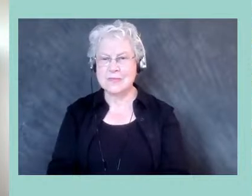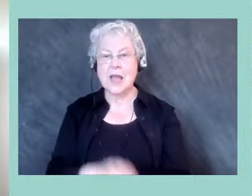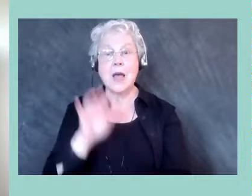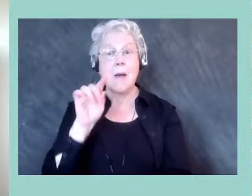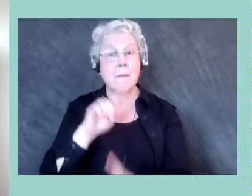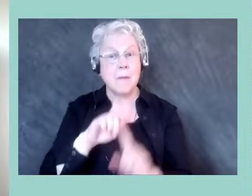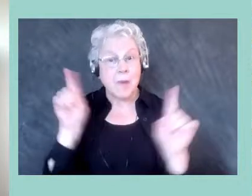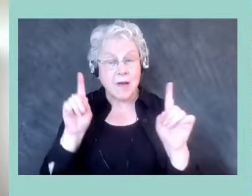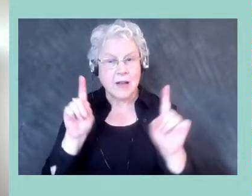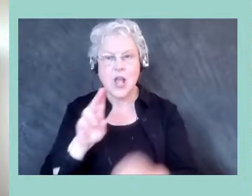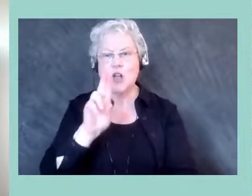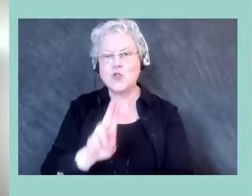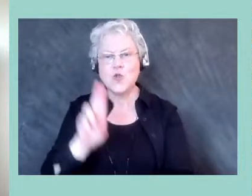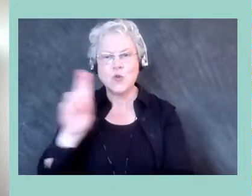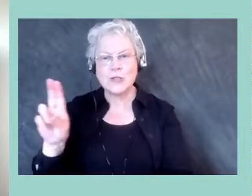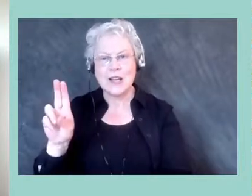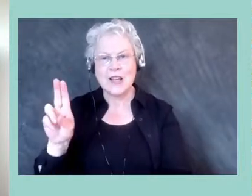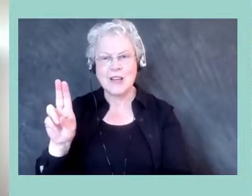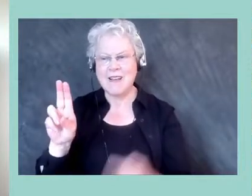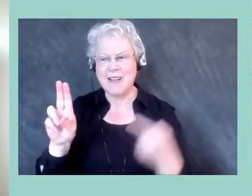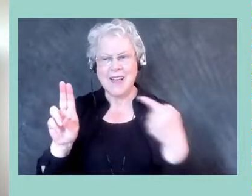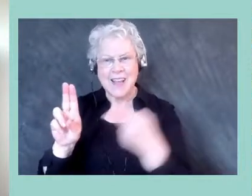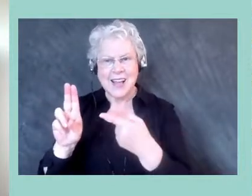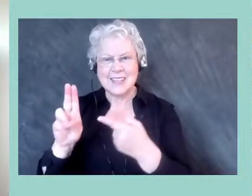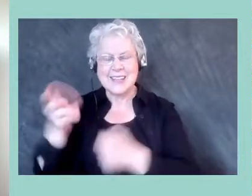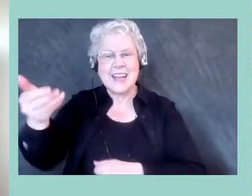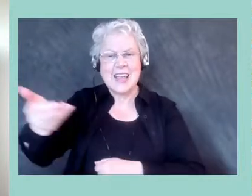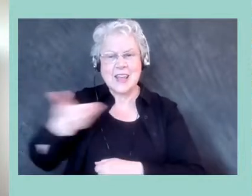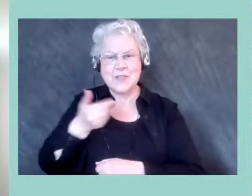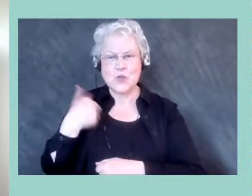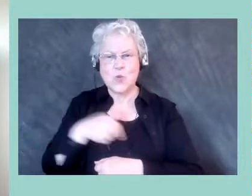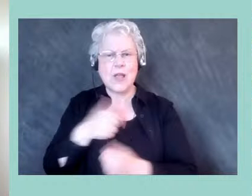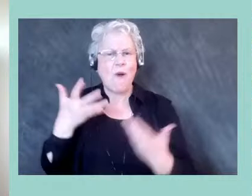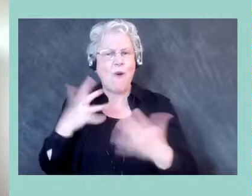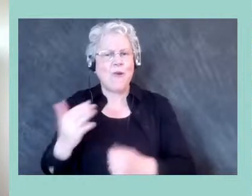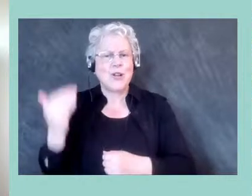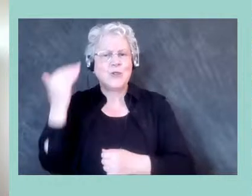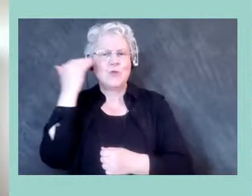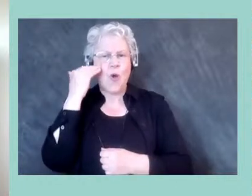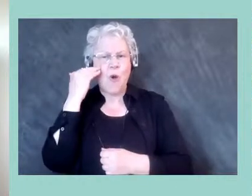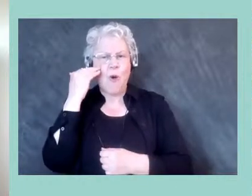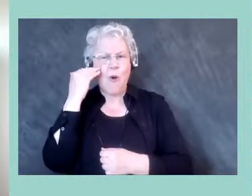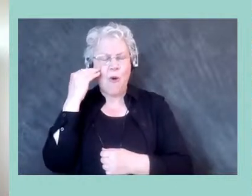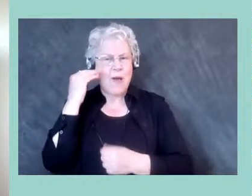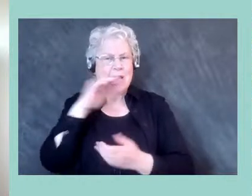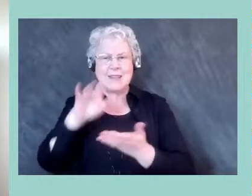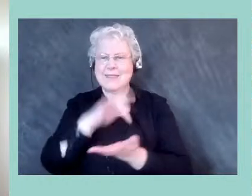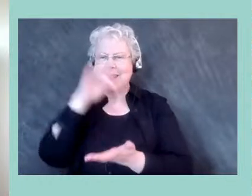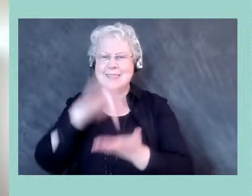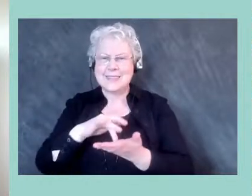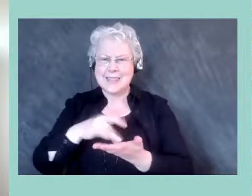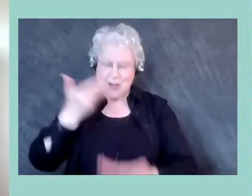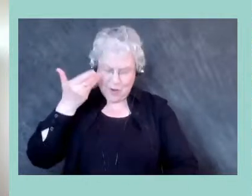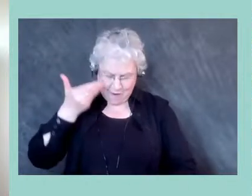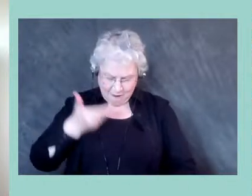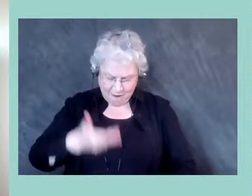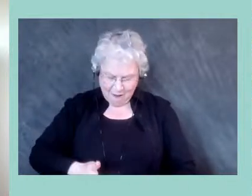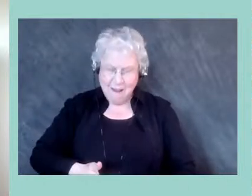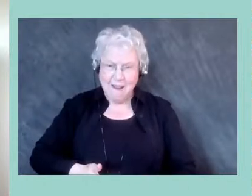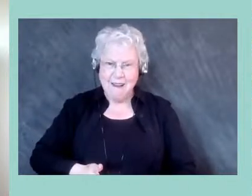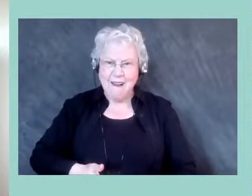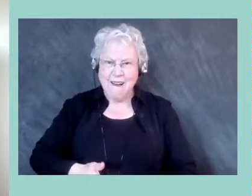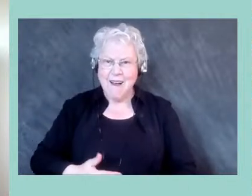Unitarian Universalism is an invitation into what we already know within the core of our being.